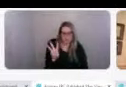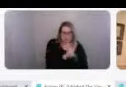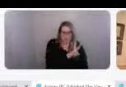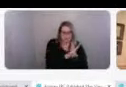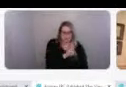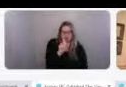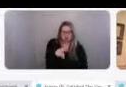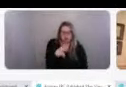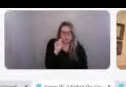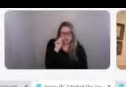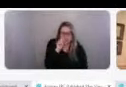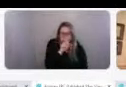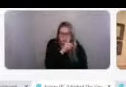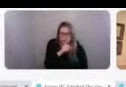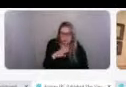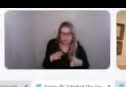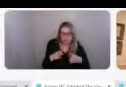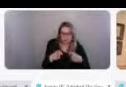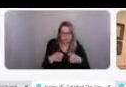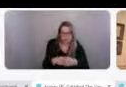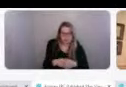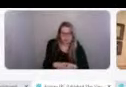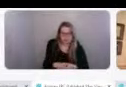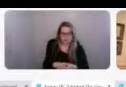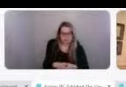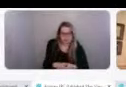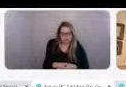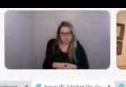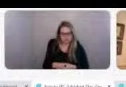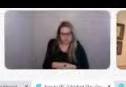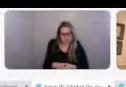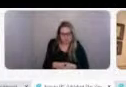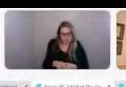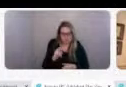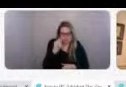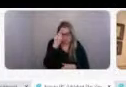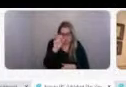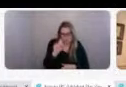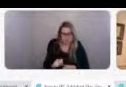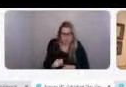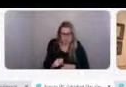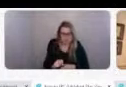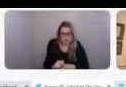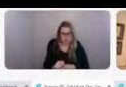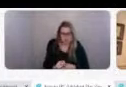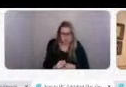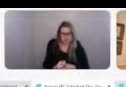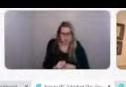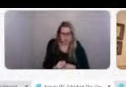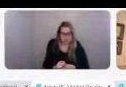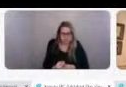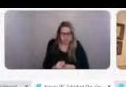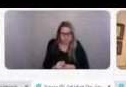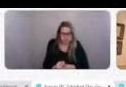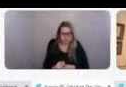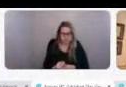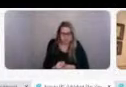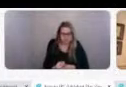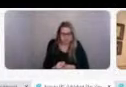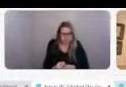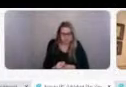scottsdale road which is the main artery north and south throughout scottsdale um and